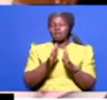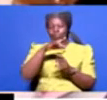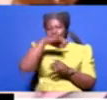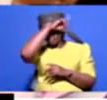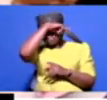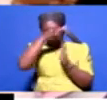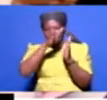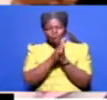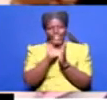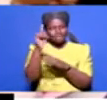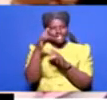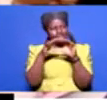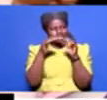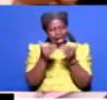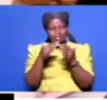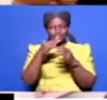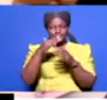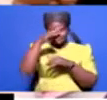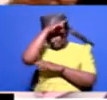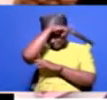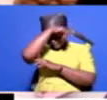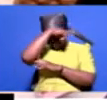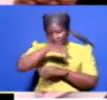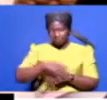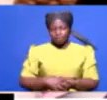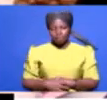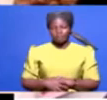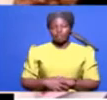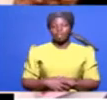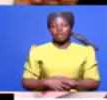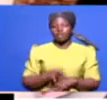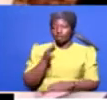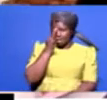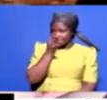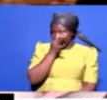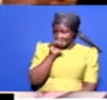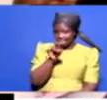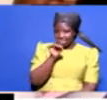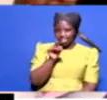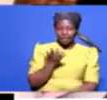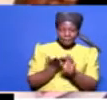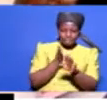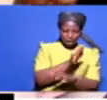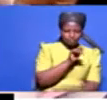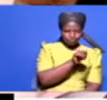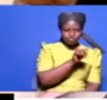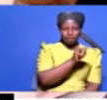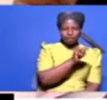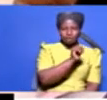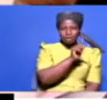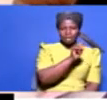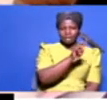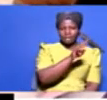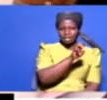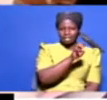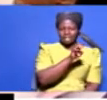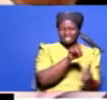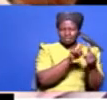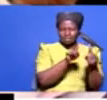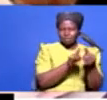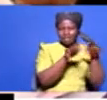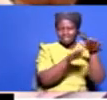honors degree. Mwai Kibaki returned to Makerere as an assistant lecturer in the